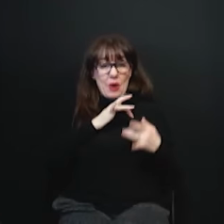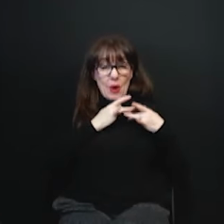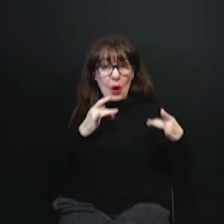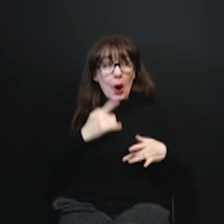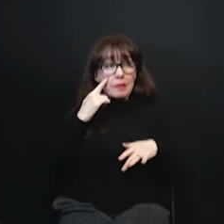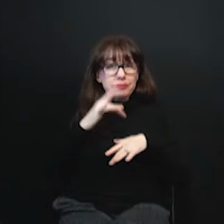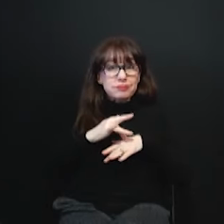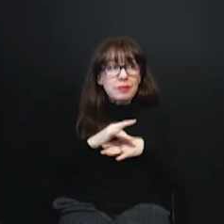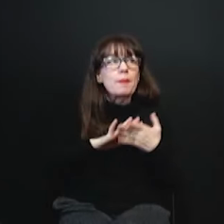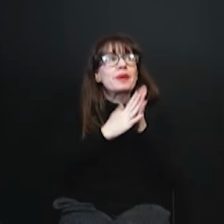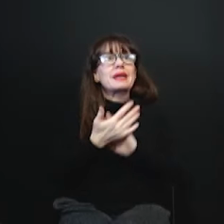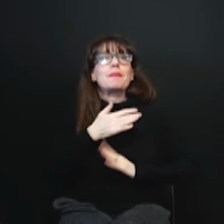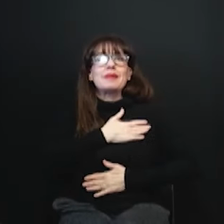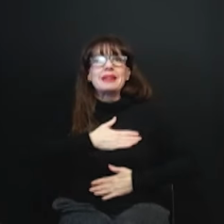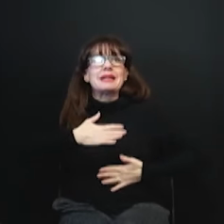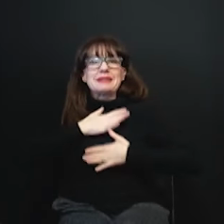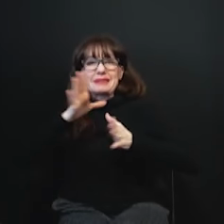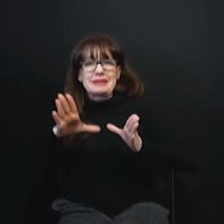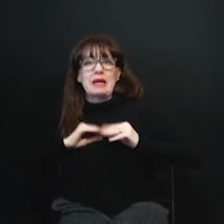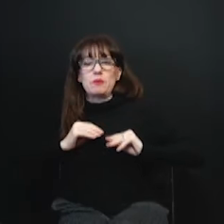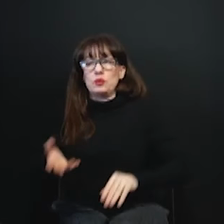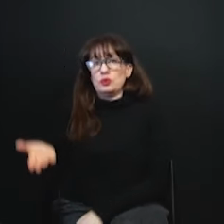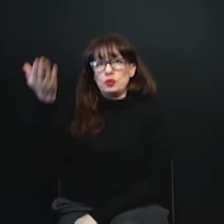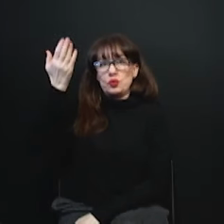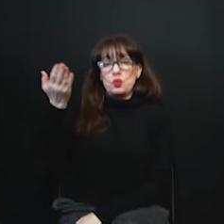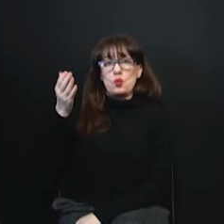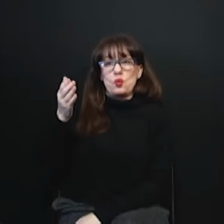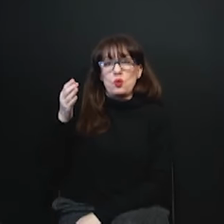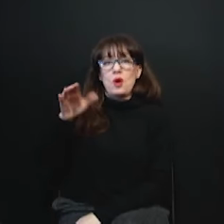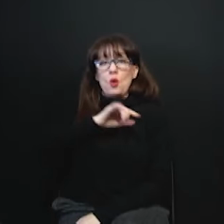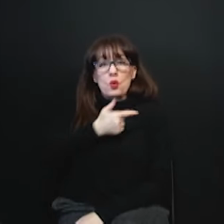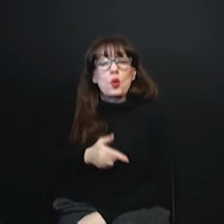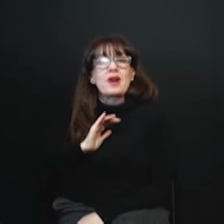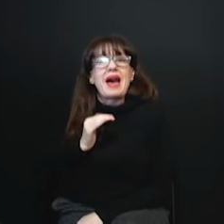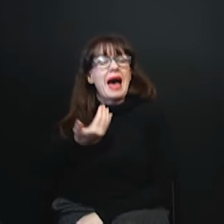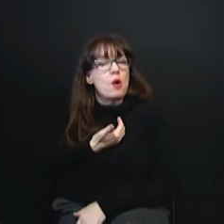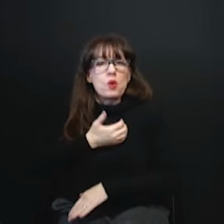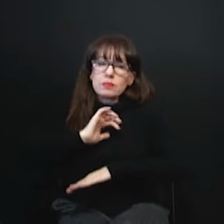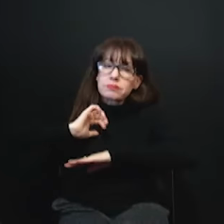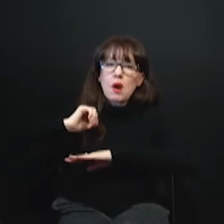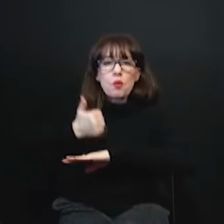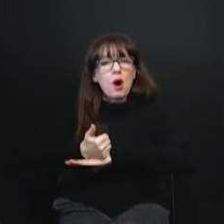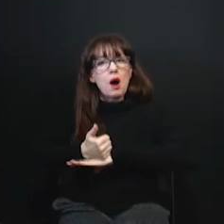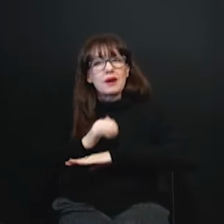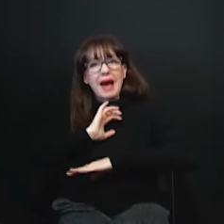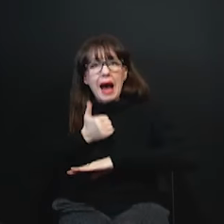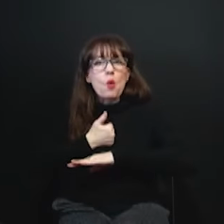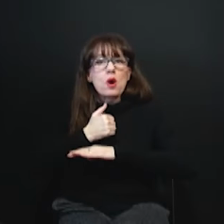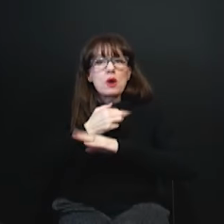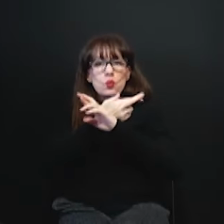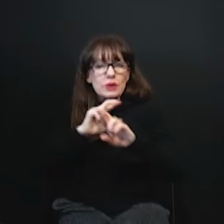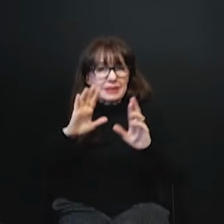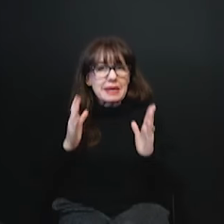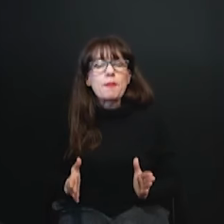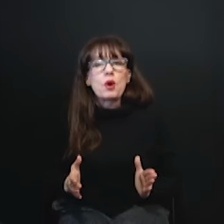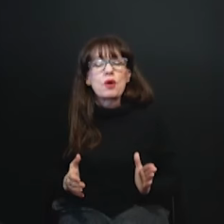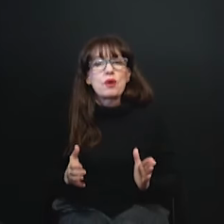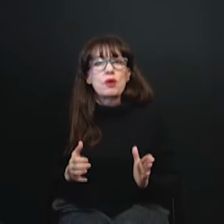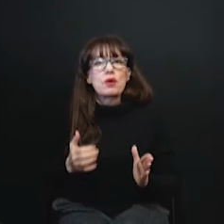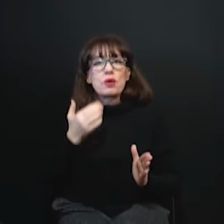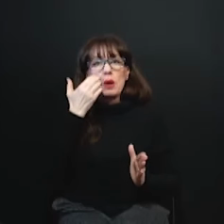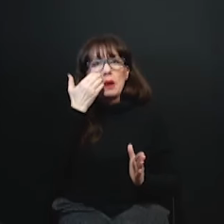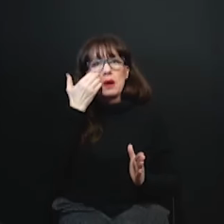be pleasing and acceptable to you, O Lord, our rock, our Redeemer. And we